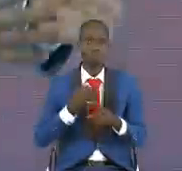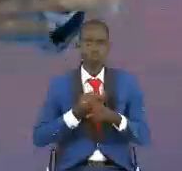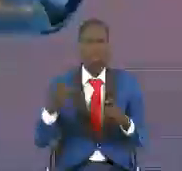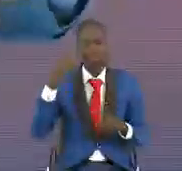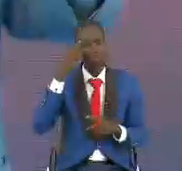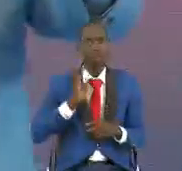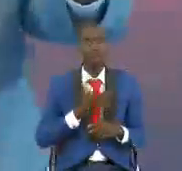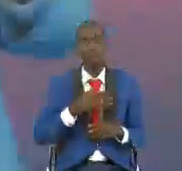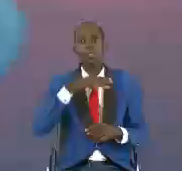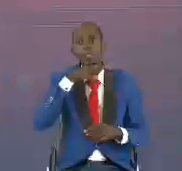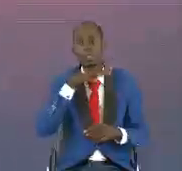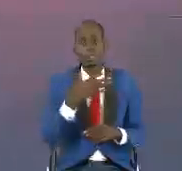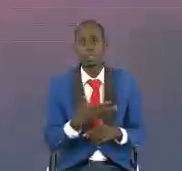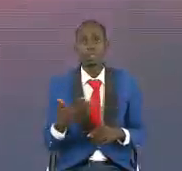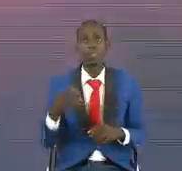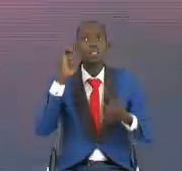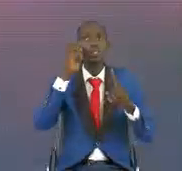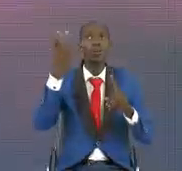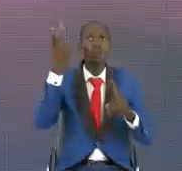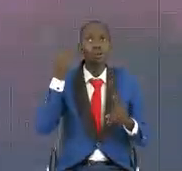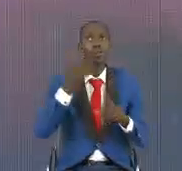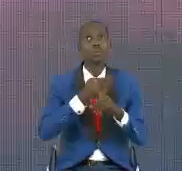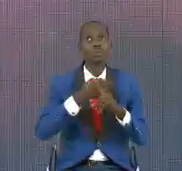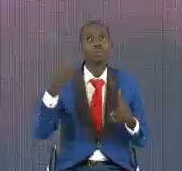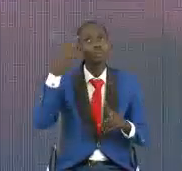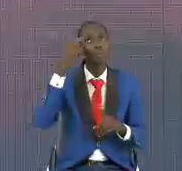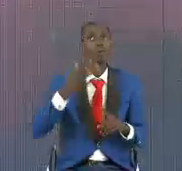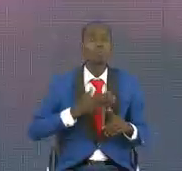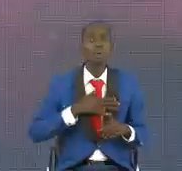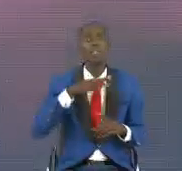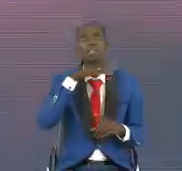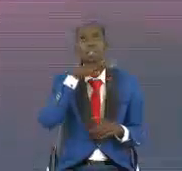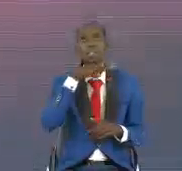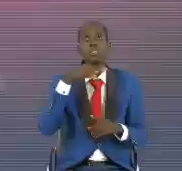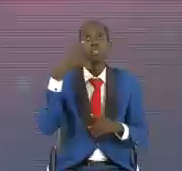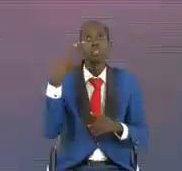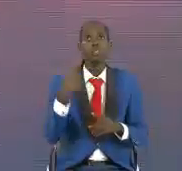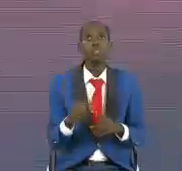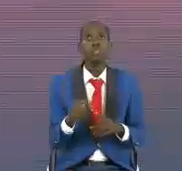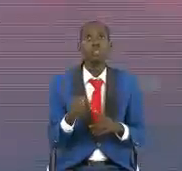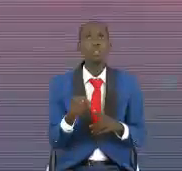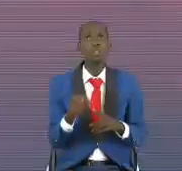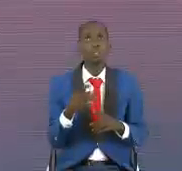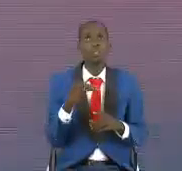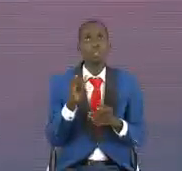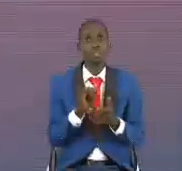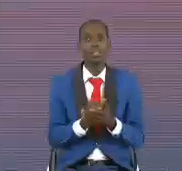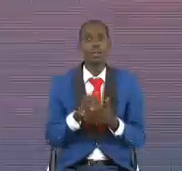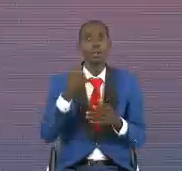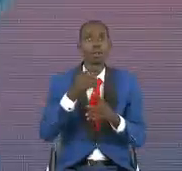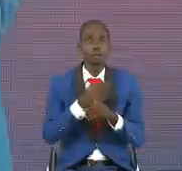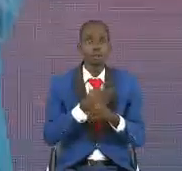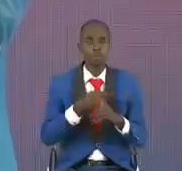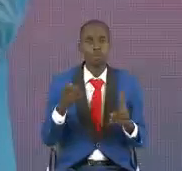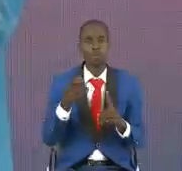iniquities. He was bruised for my iniquities. The chastisement of my peace was upon him. Look at this, look at